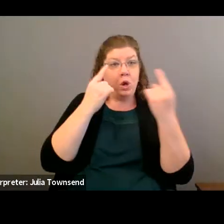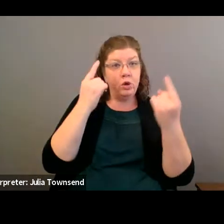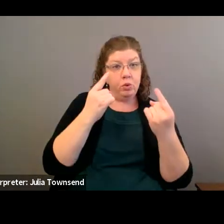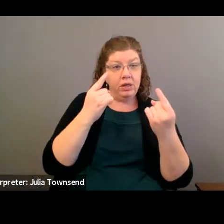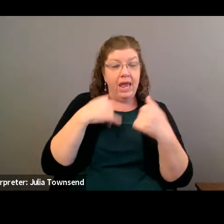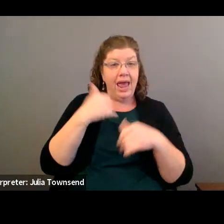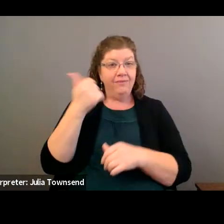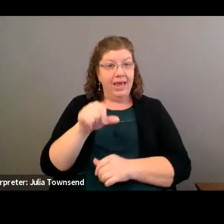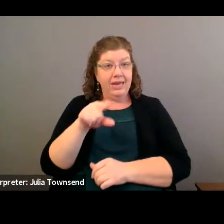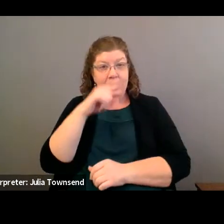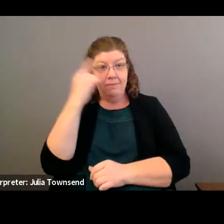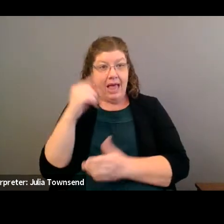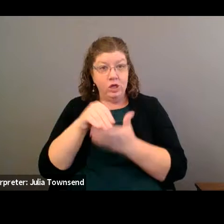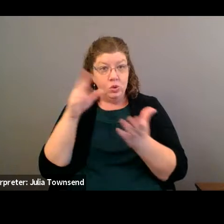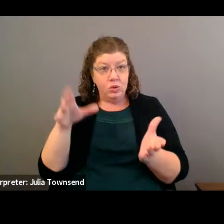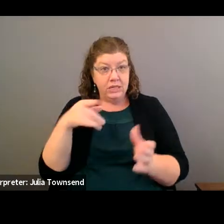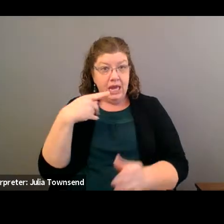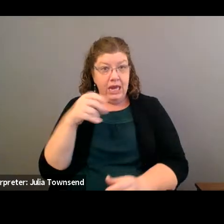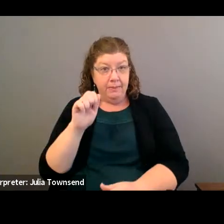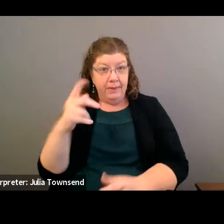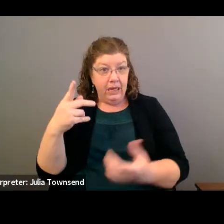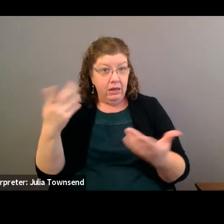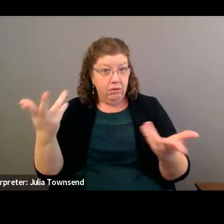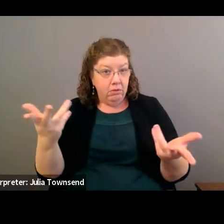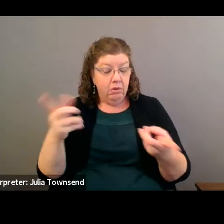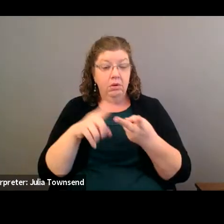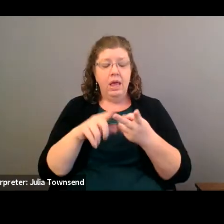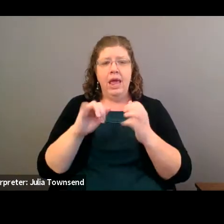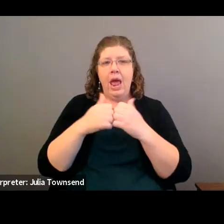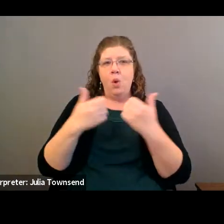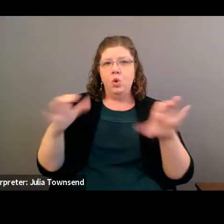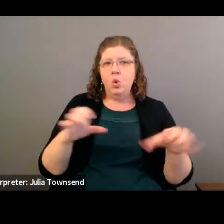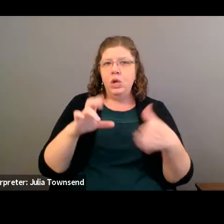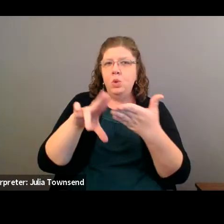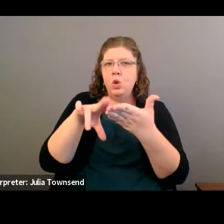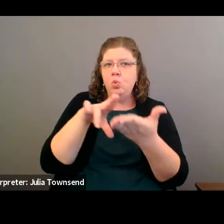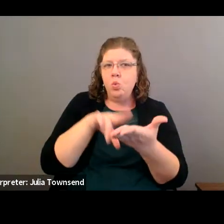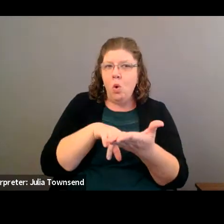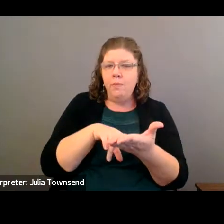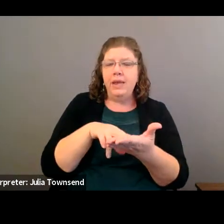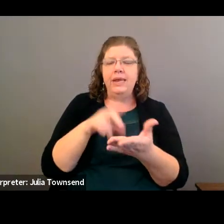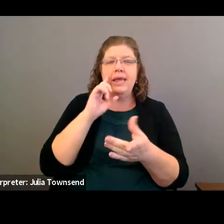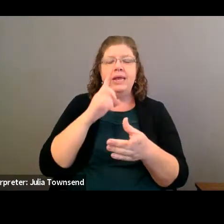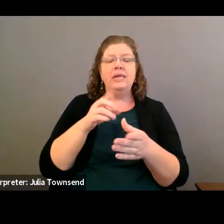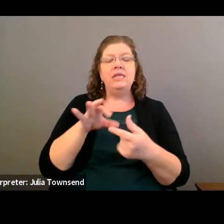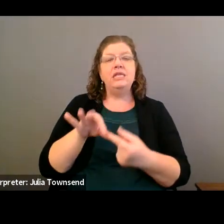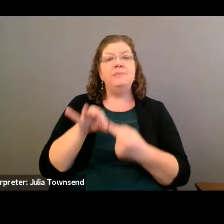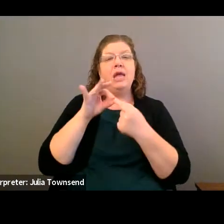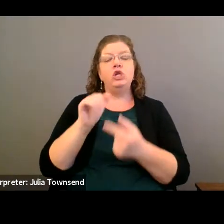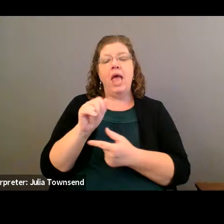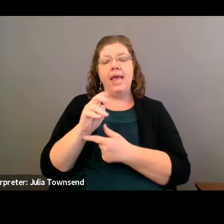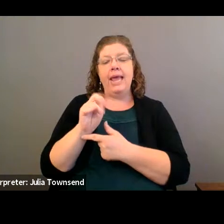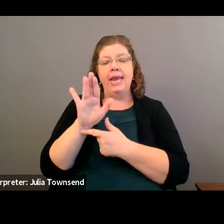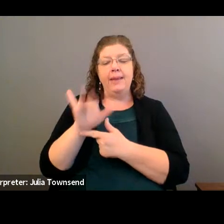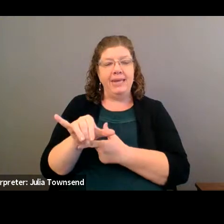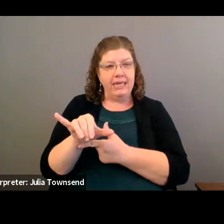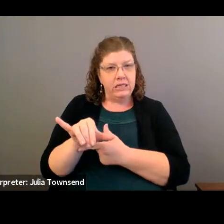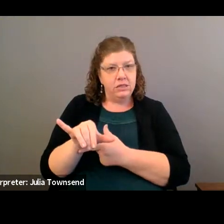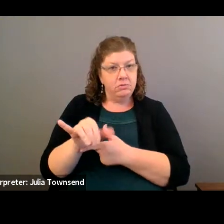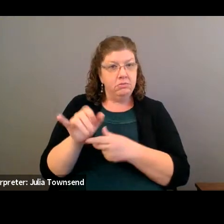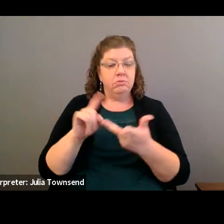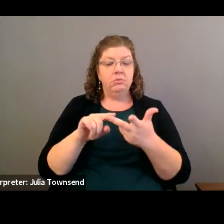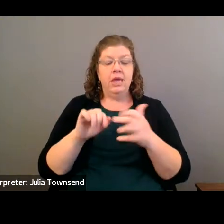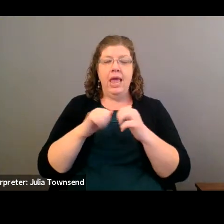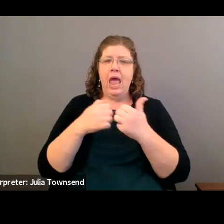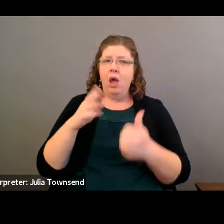Black students in Peak? How are we doing with the enrollment in the specialty academies? How are the